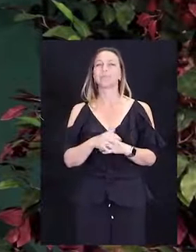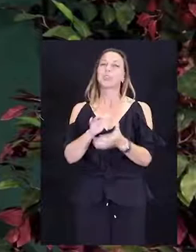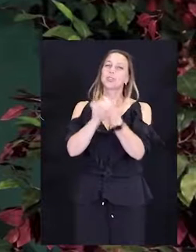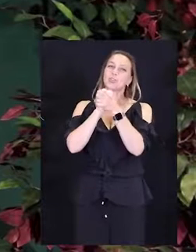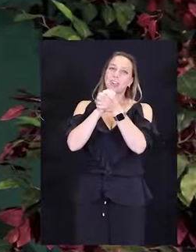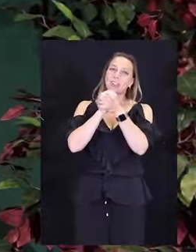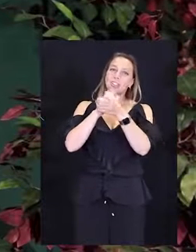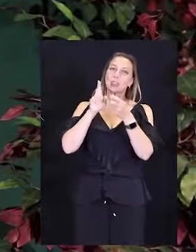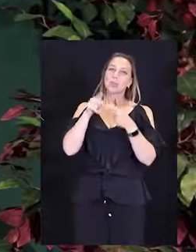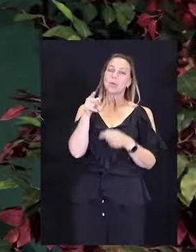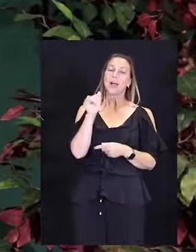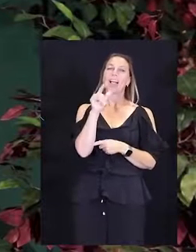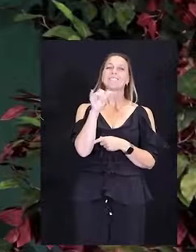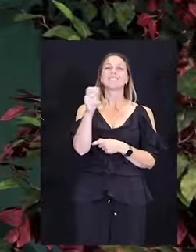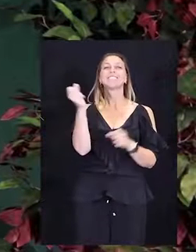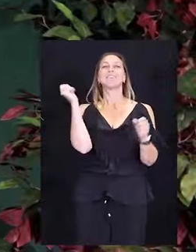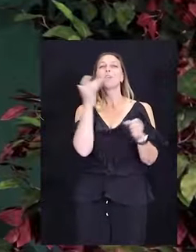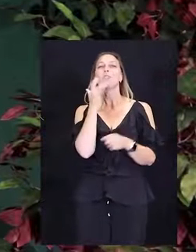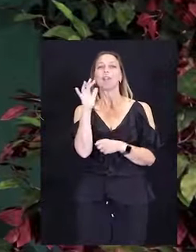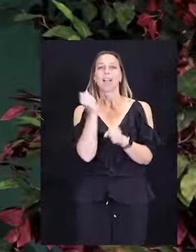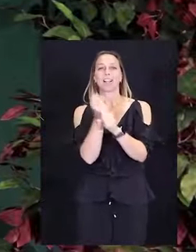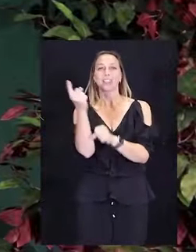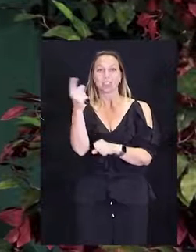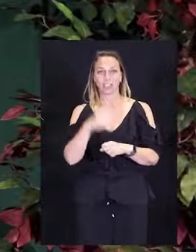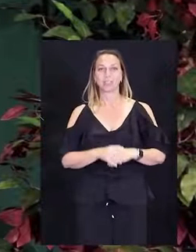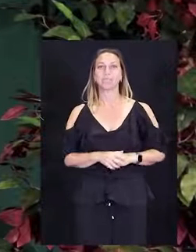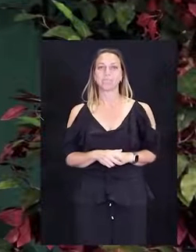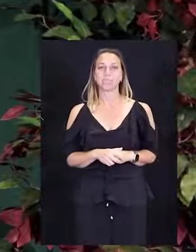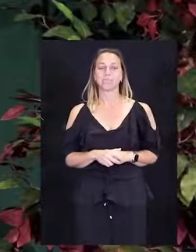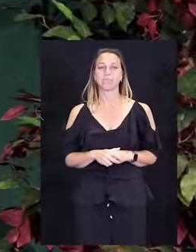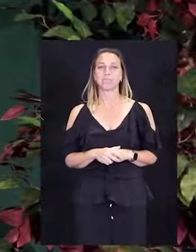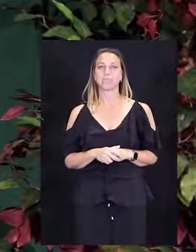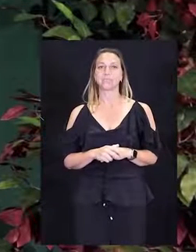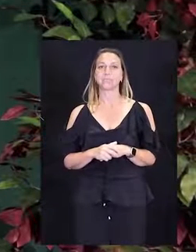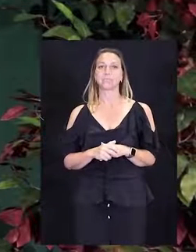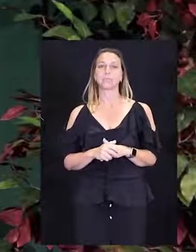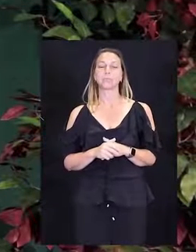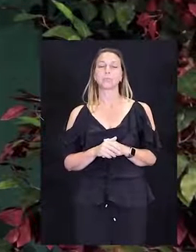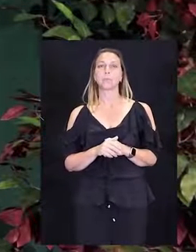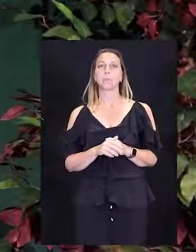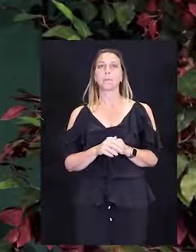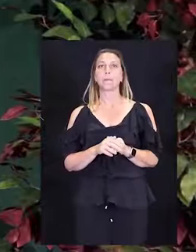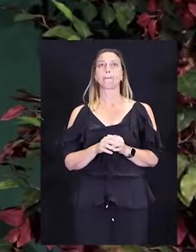Allison, congratulations and good luck at the University of Delaware this fall.